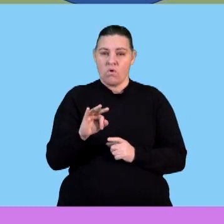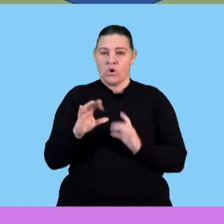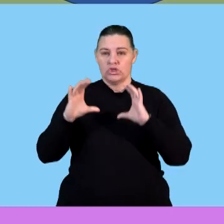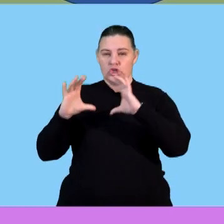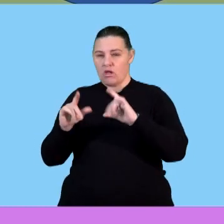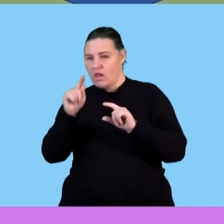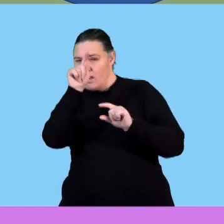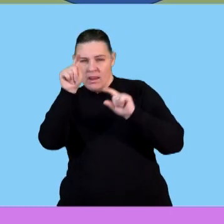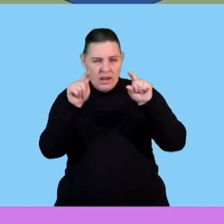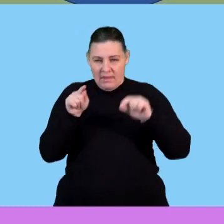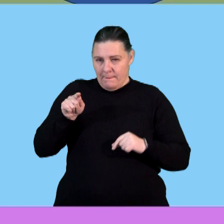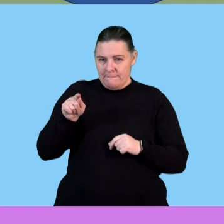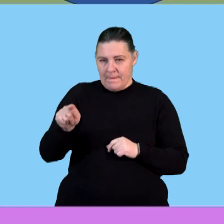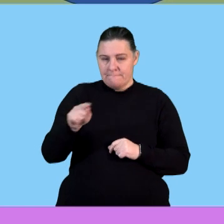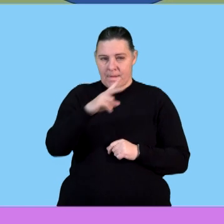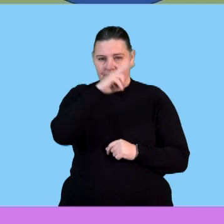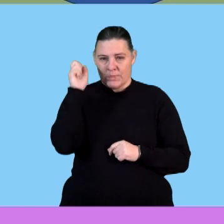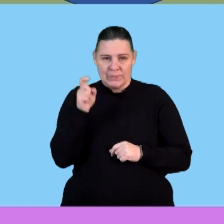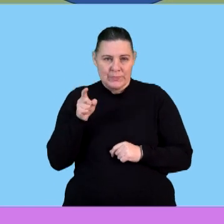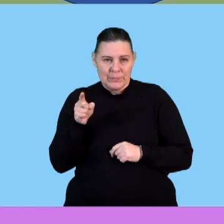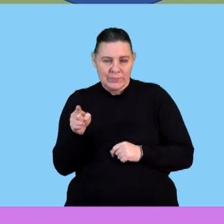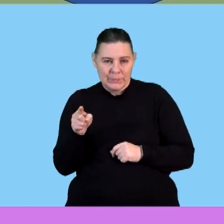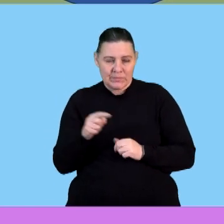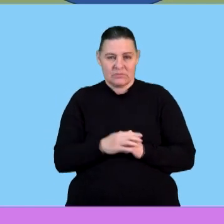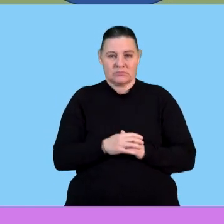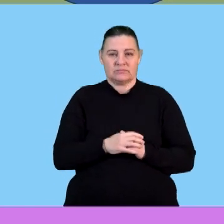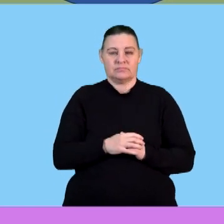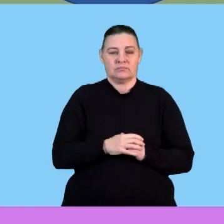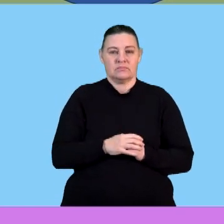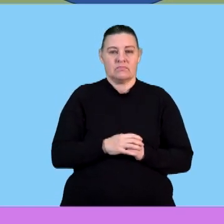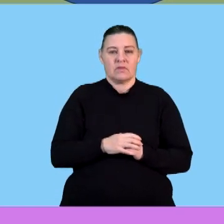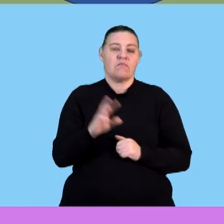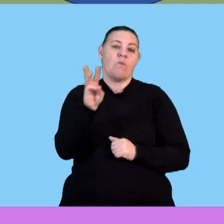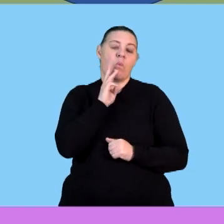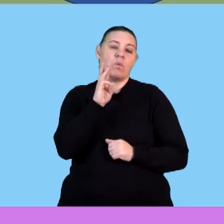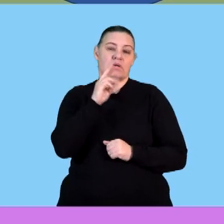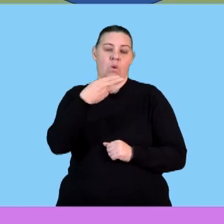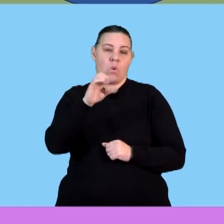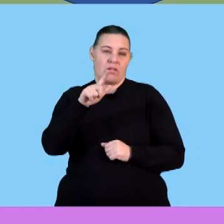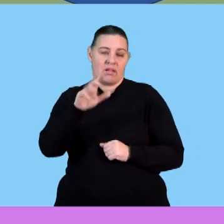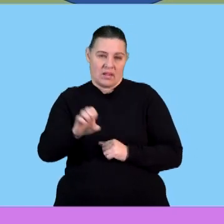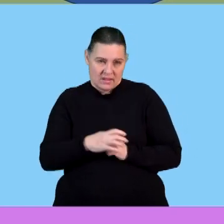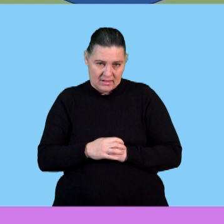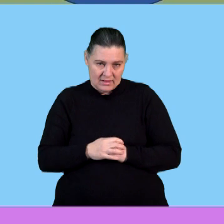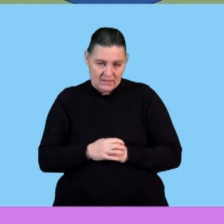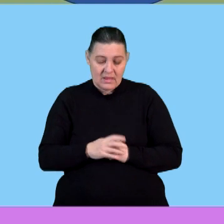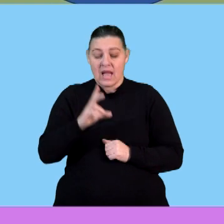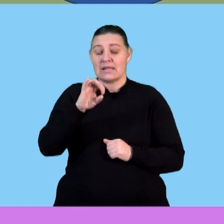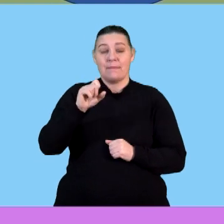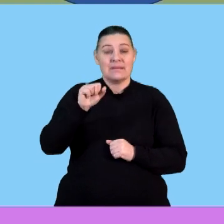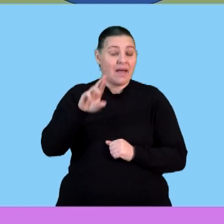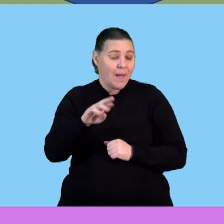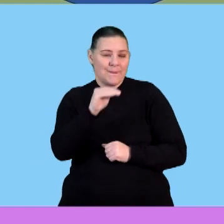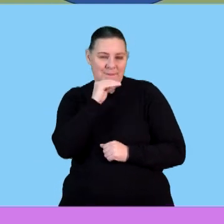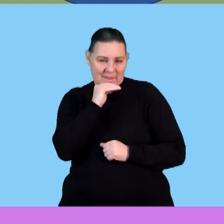circle calculation. There we go. Of the water hole. If it has a diameter, that also tells us we're dealing with